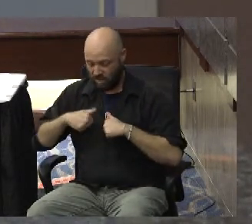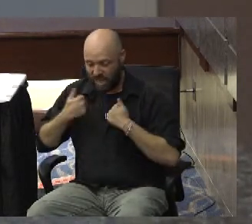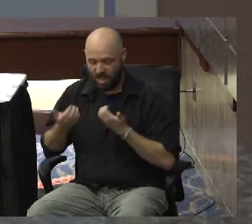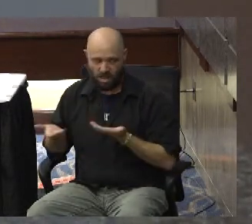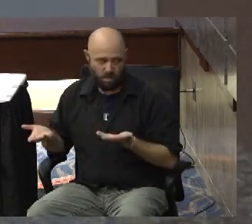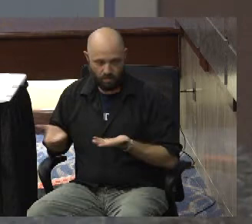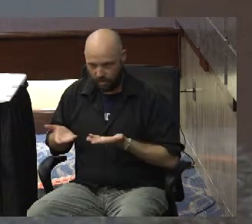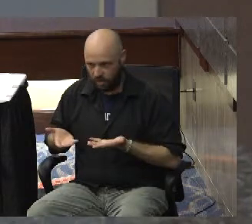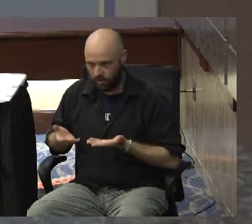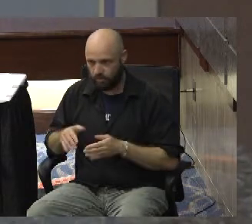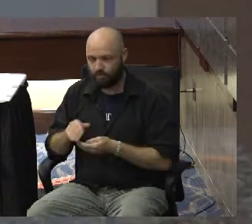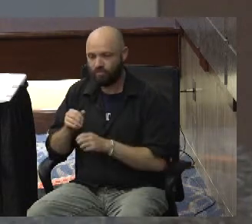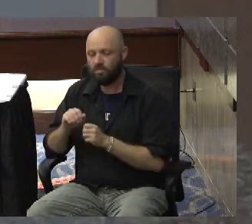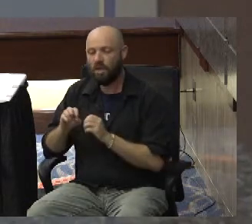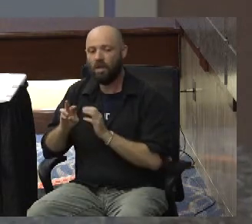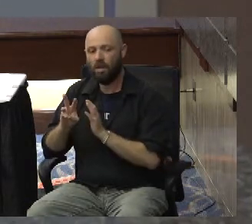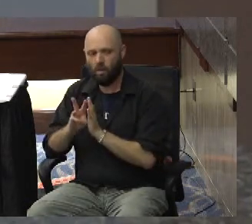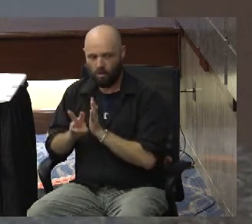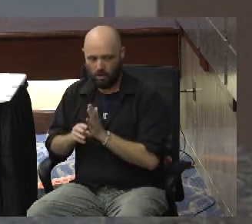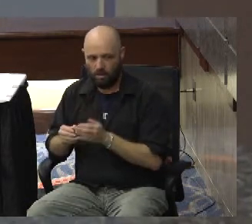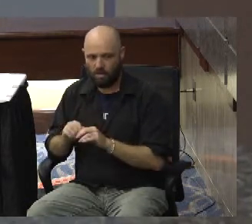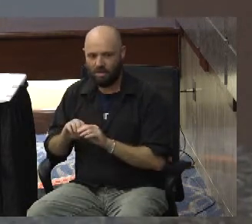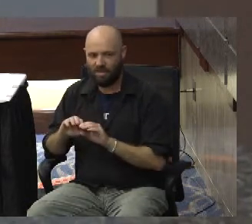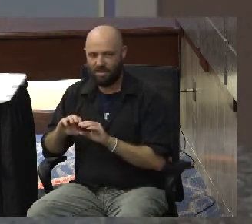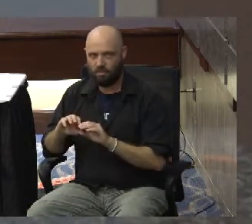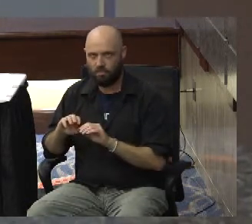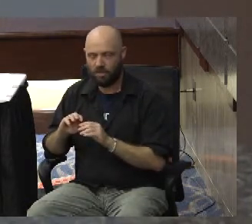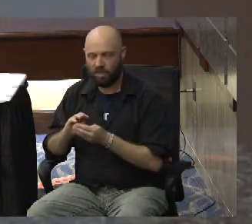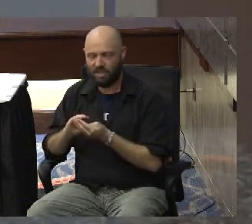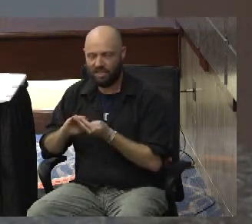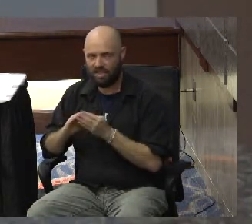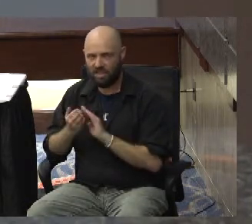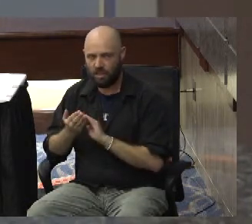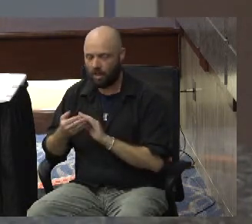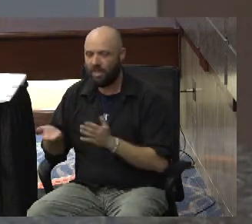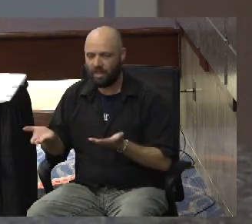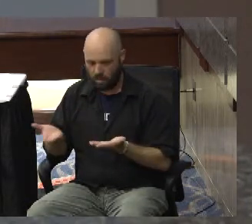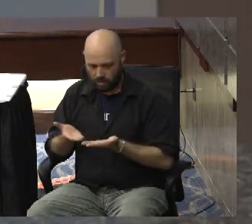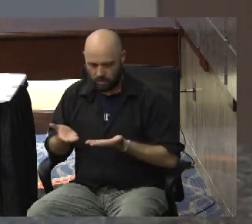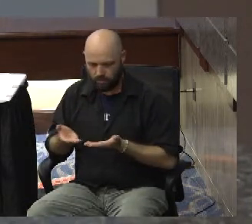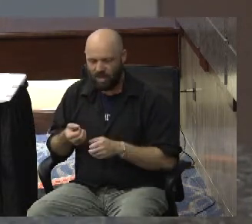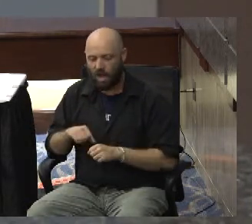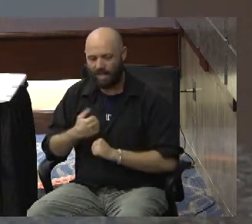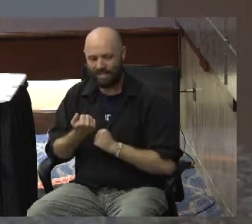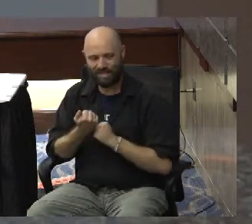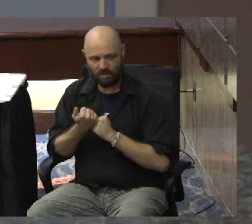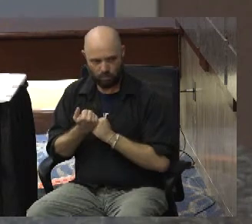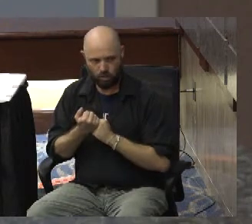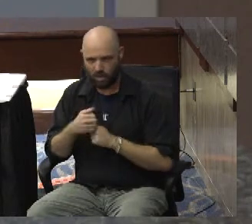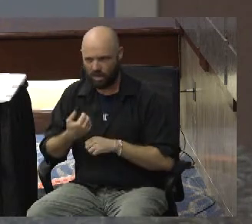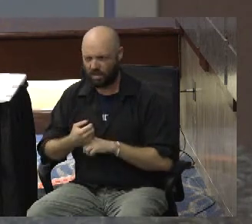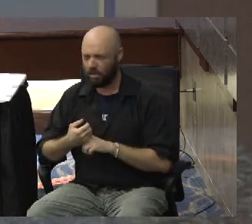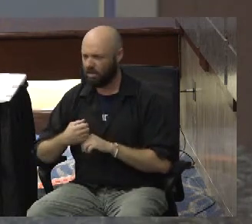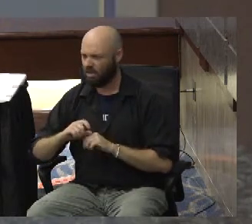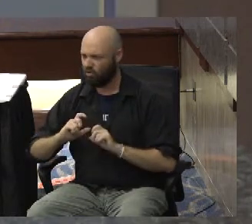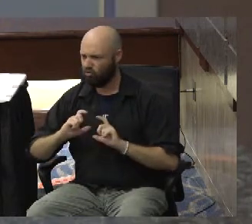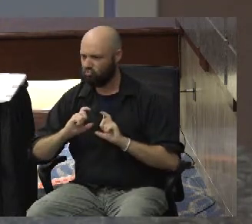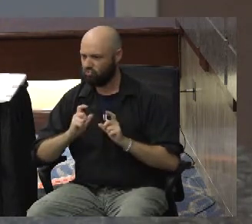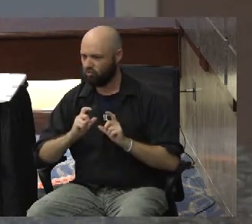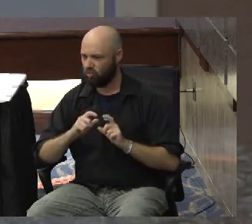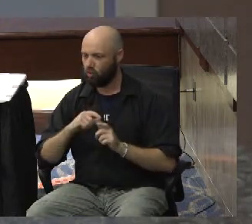make this city flourish and evolve. And so I will be supporting this grant and look forward